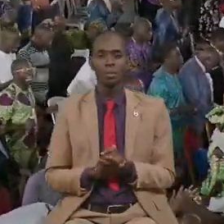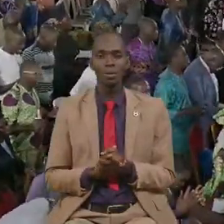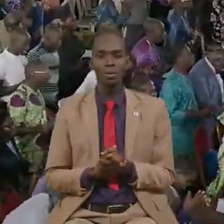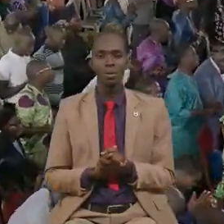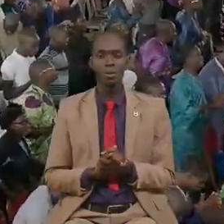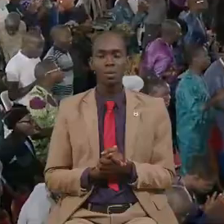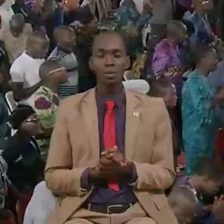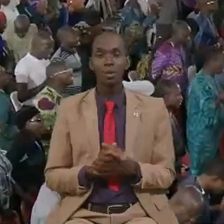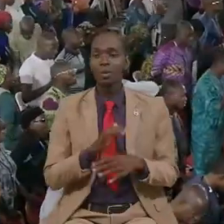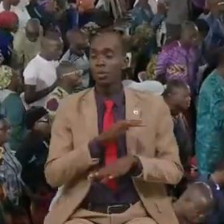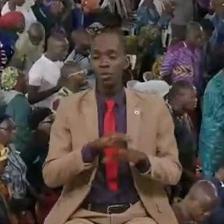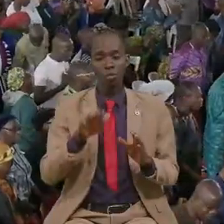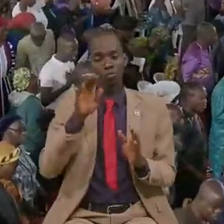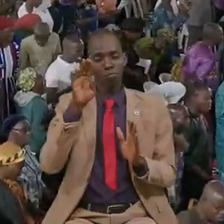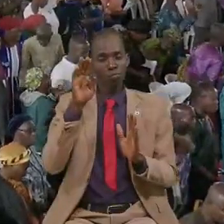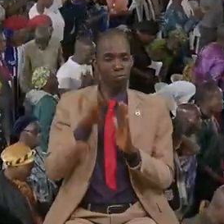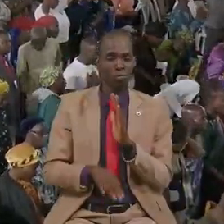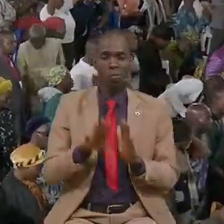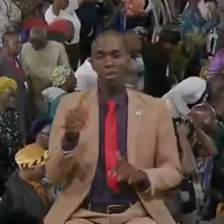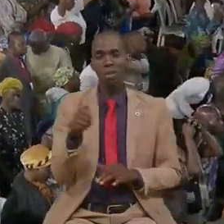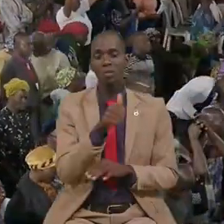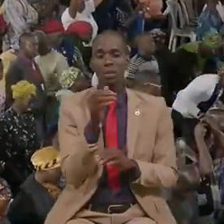don't belittle yourself anymore.